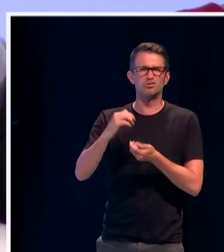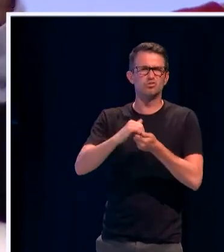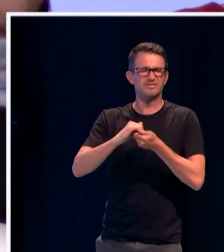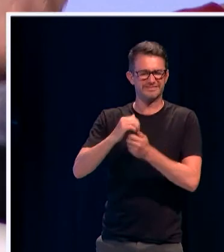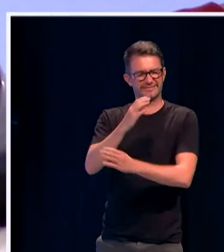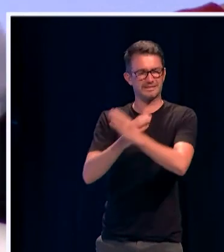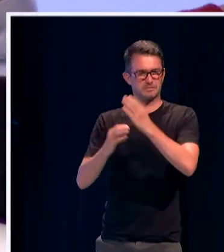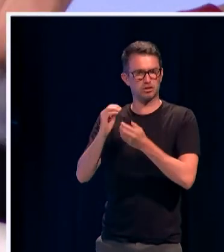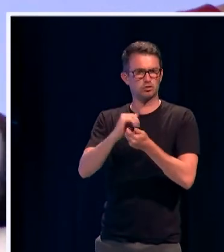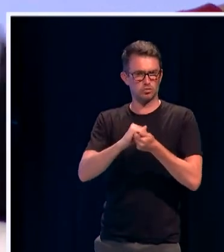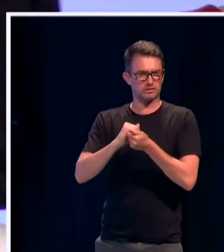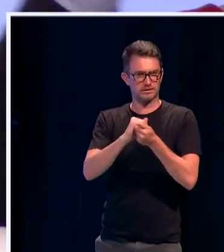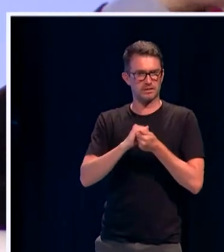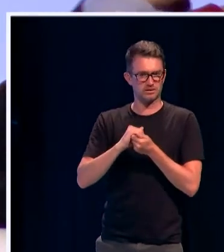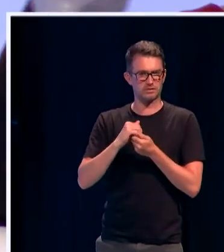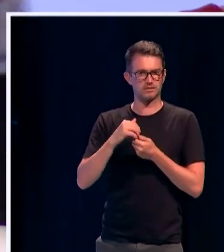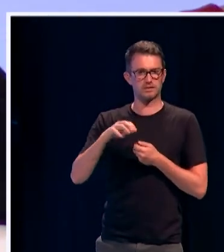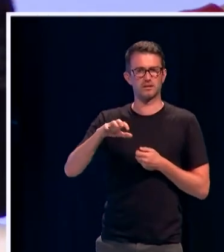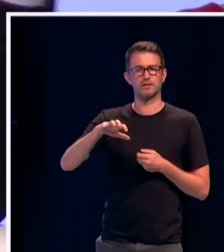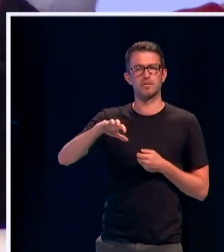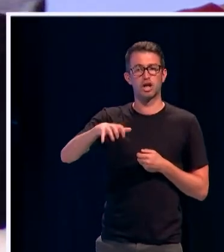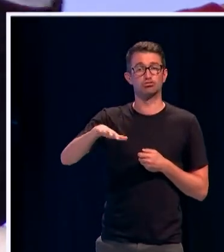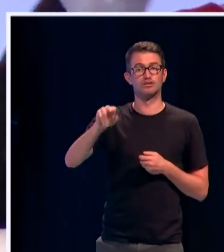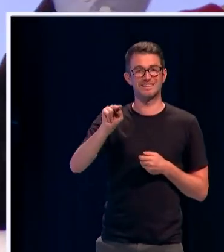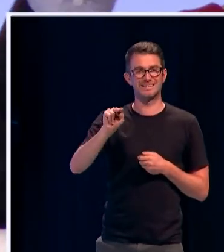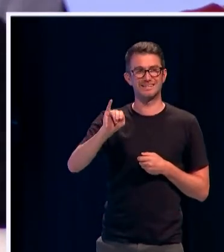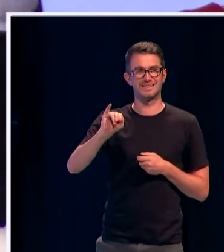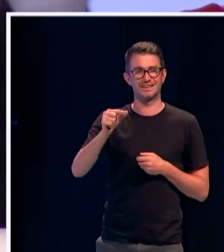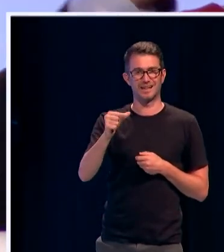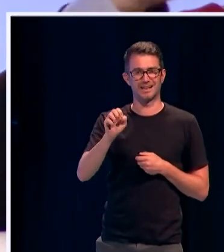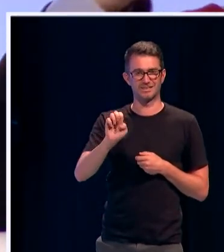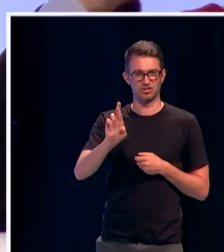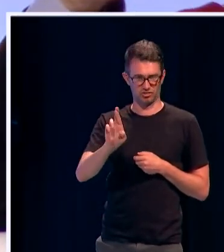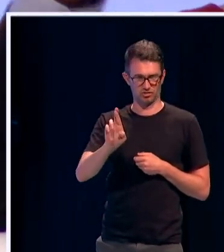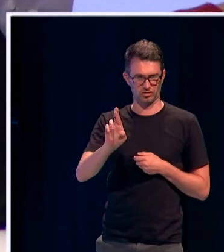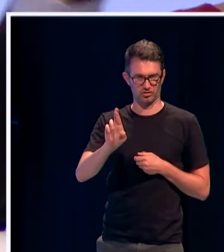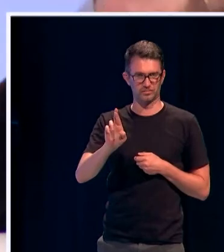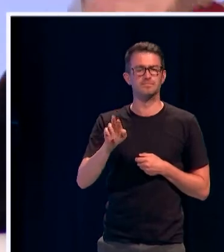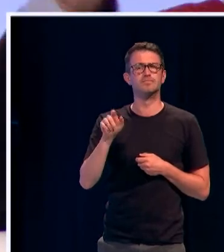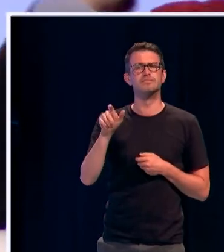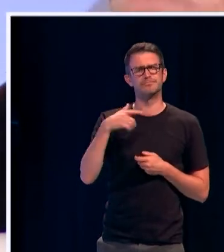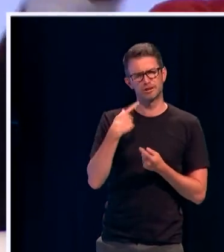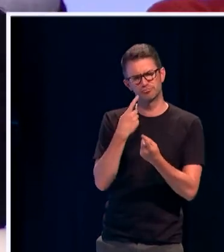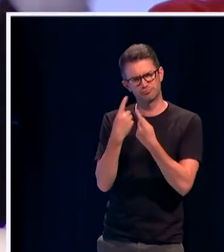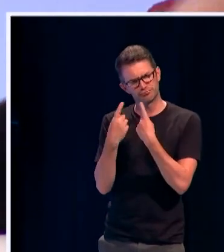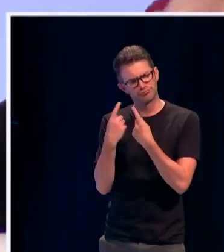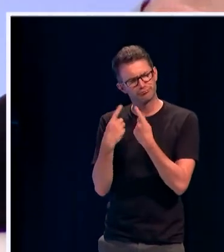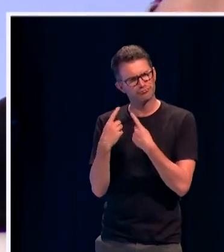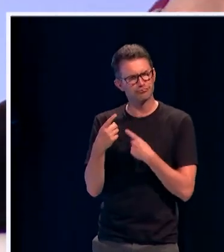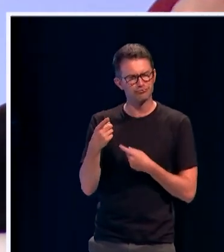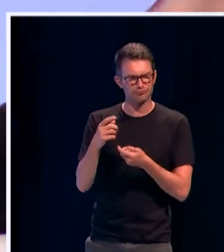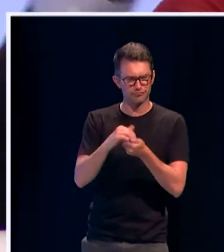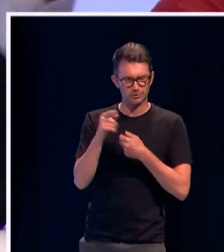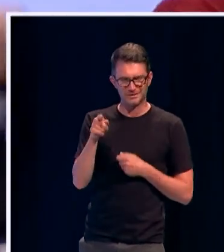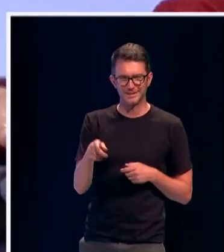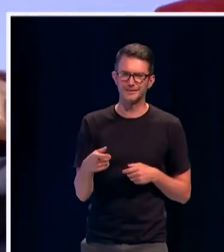said, well, the government has sent his report, official report, initial report to the